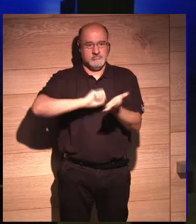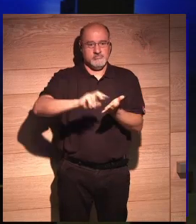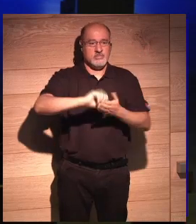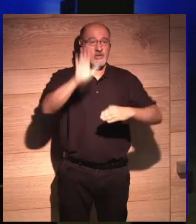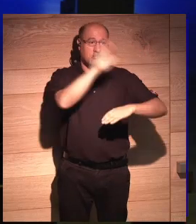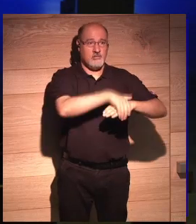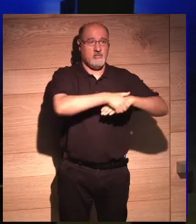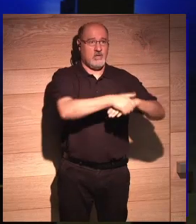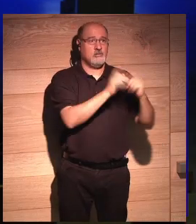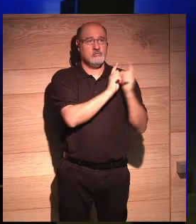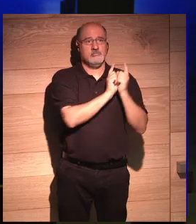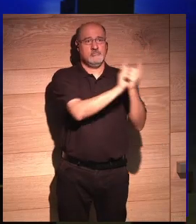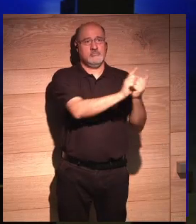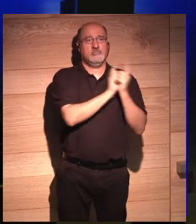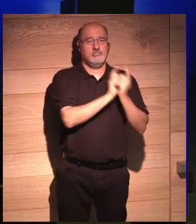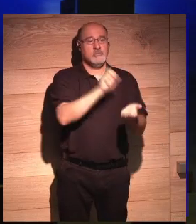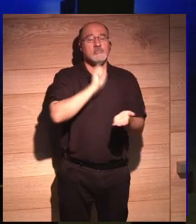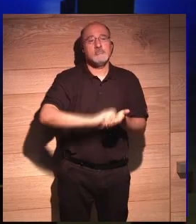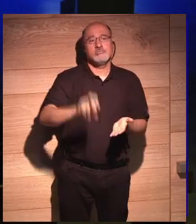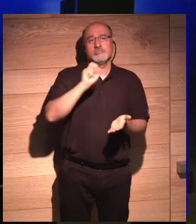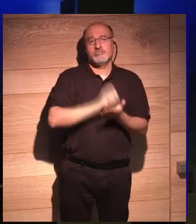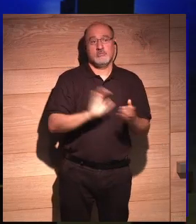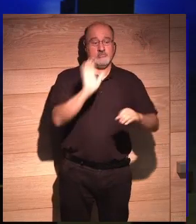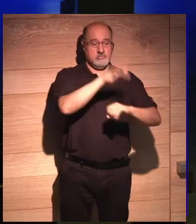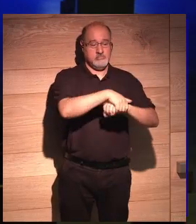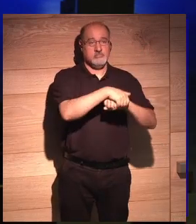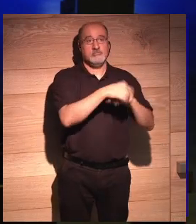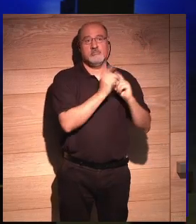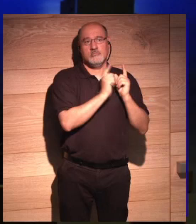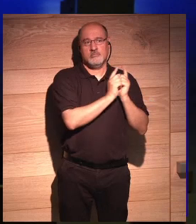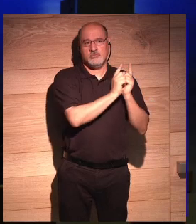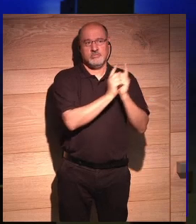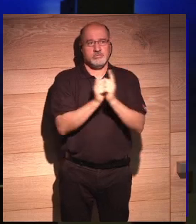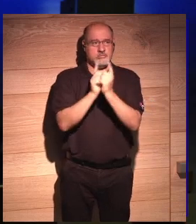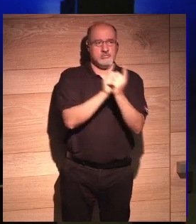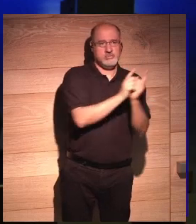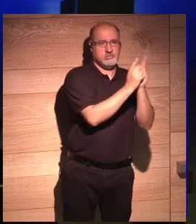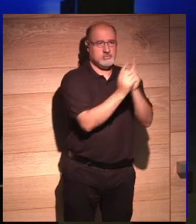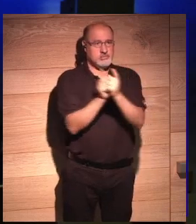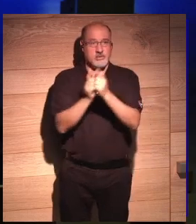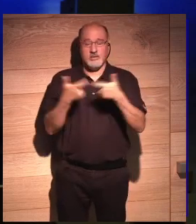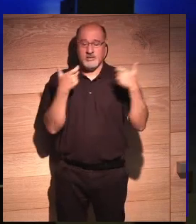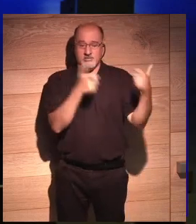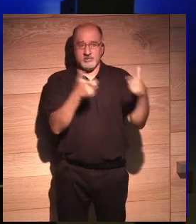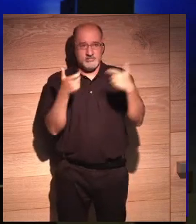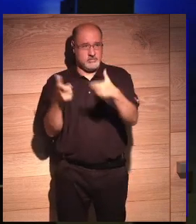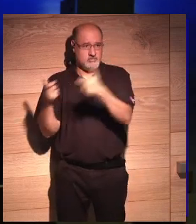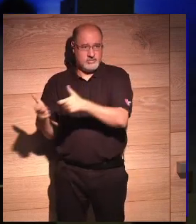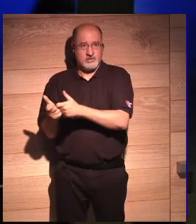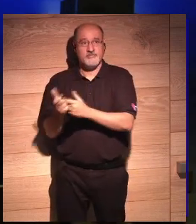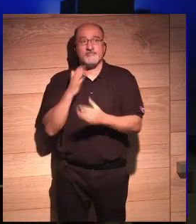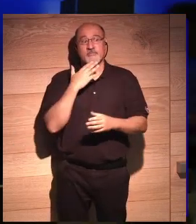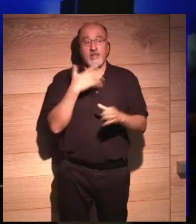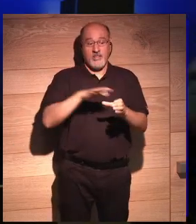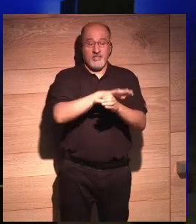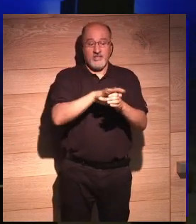As I mentioned, we had scent devices up top that were the scent track. The audio was